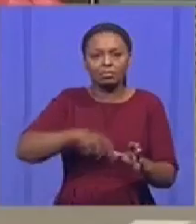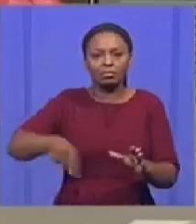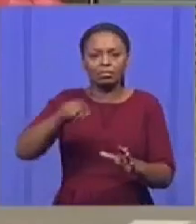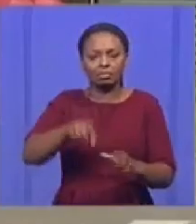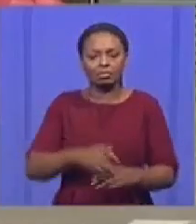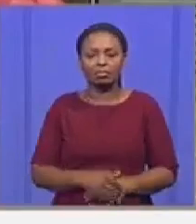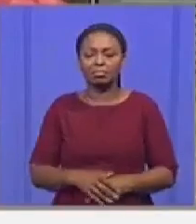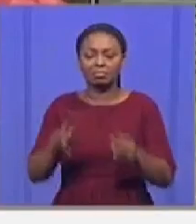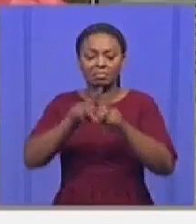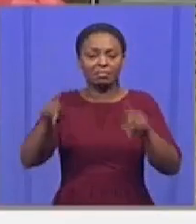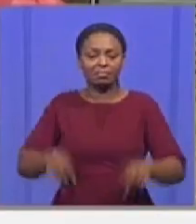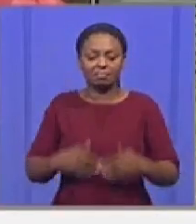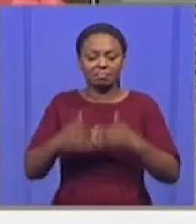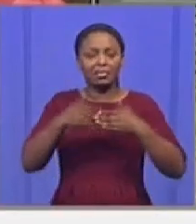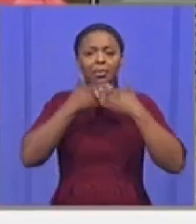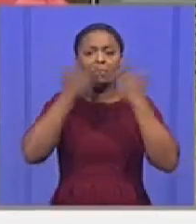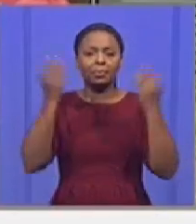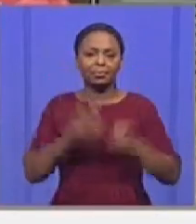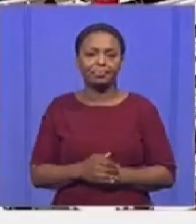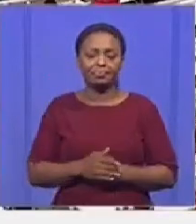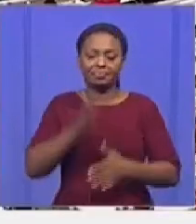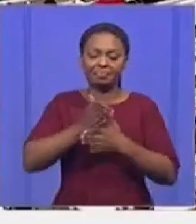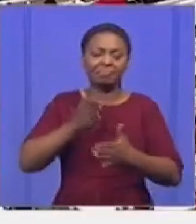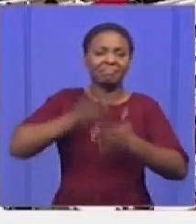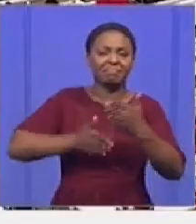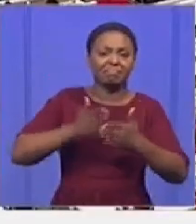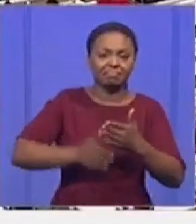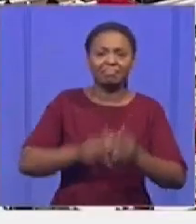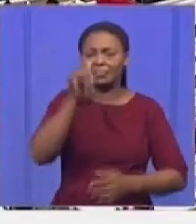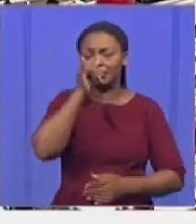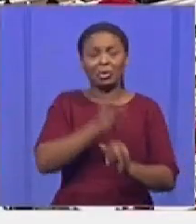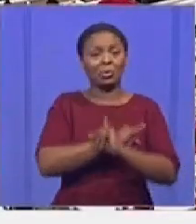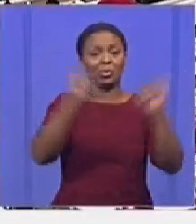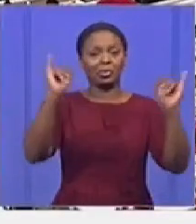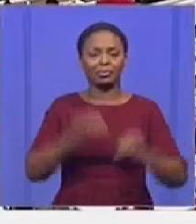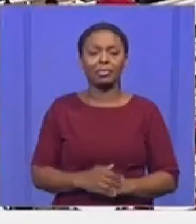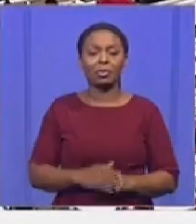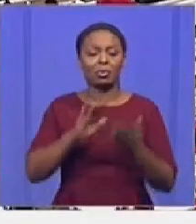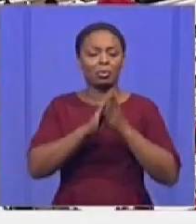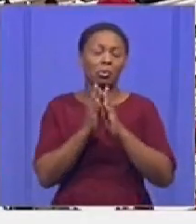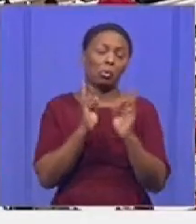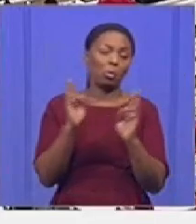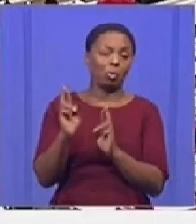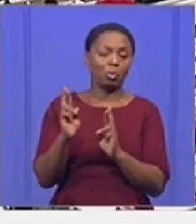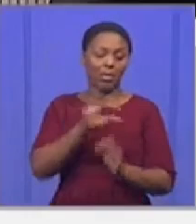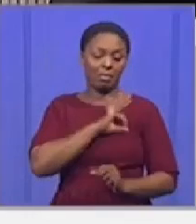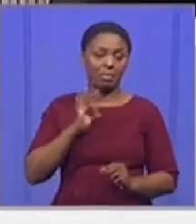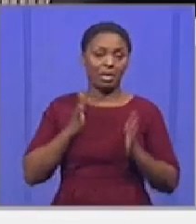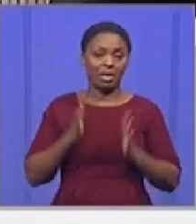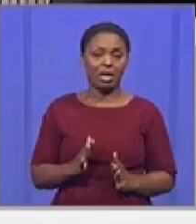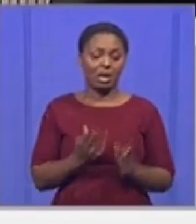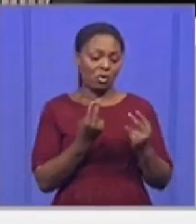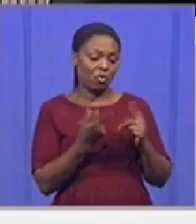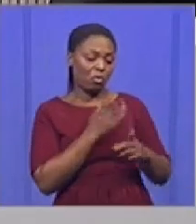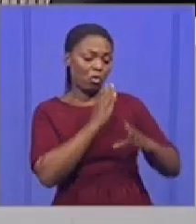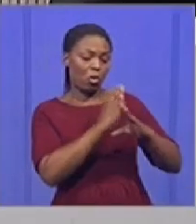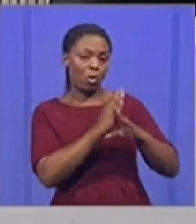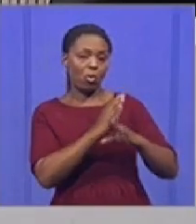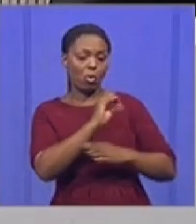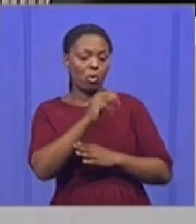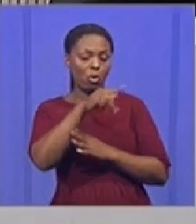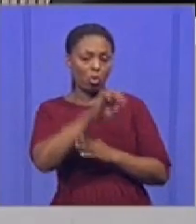tlhokomelweng, botlhokatiro le bosenyi di kwa godimo. Baagi ba tletse tsholofelo ya gore meara yo mošwa wa COPE e leng Dr.